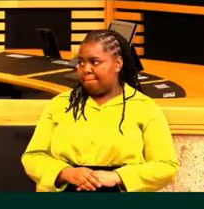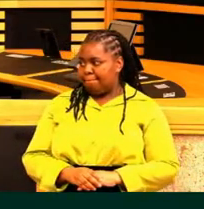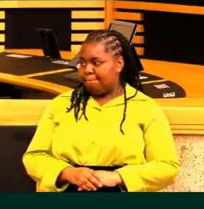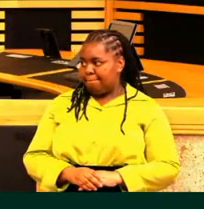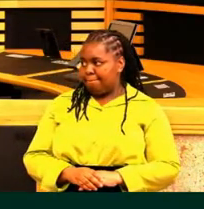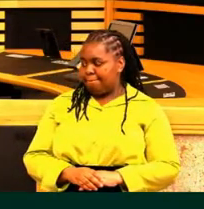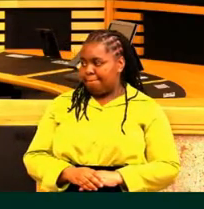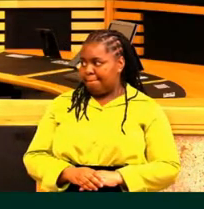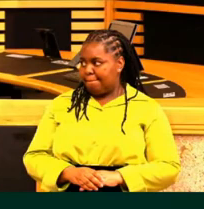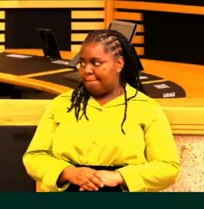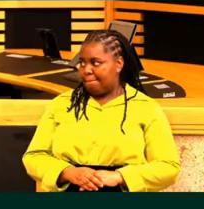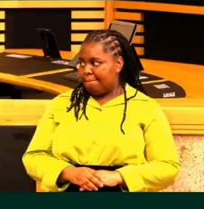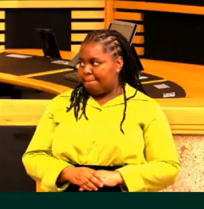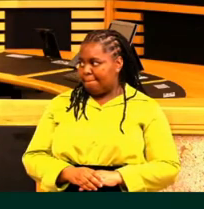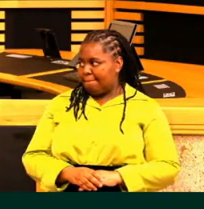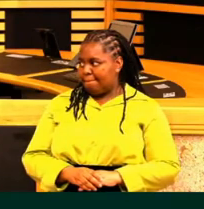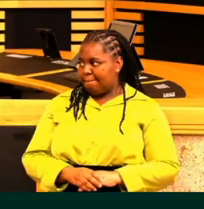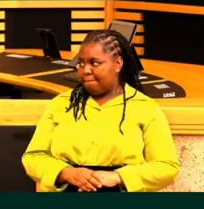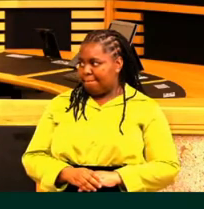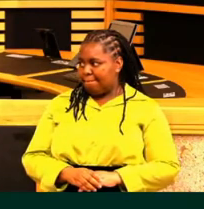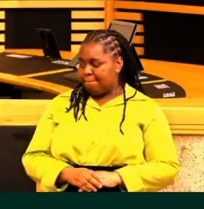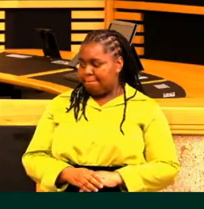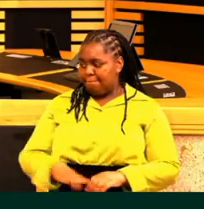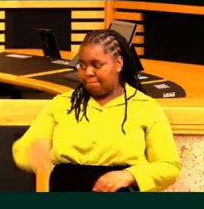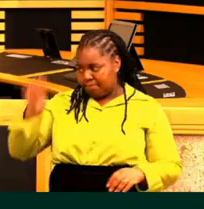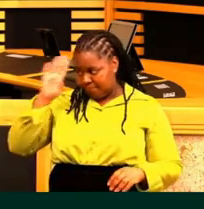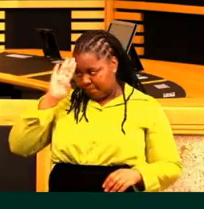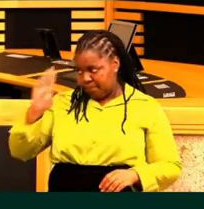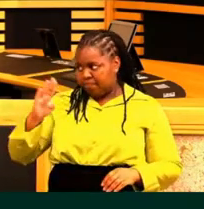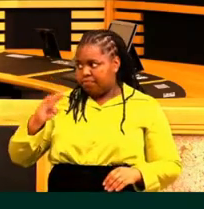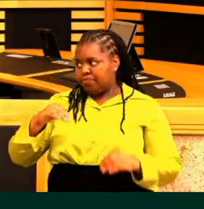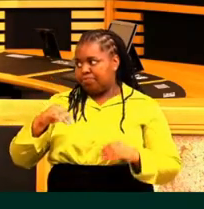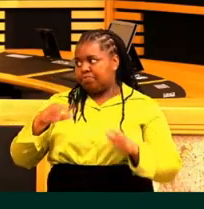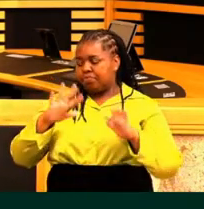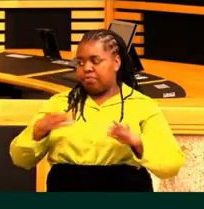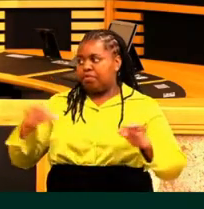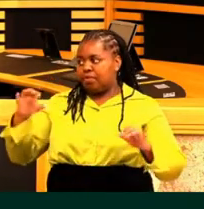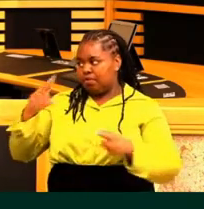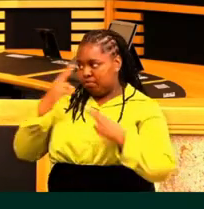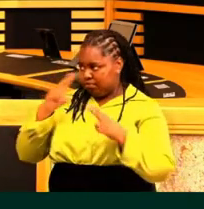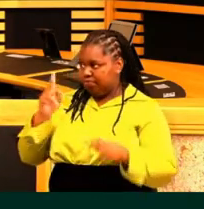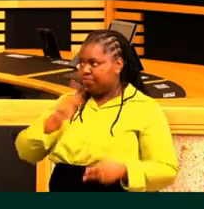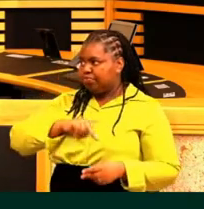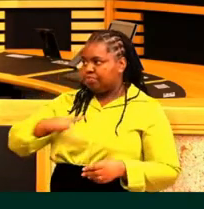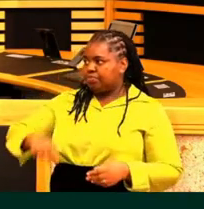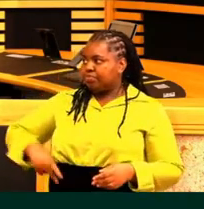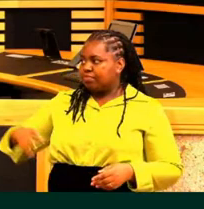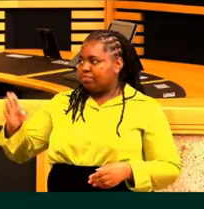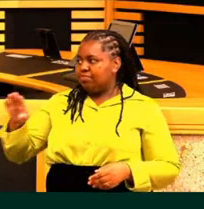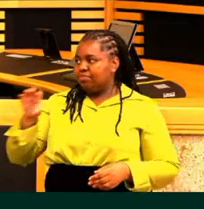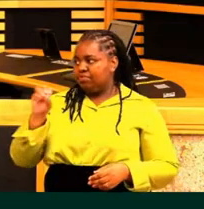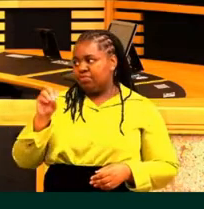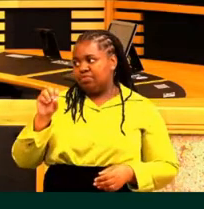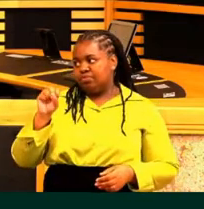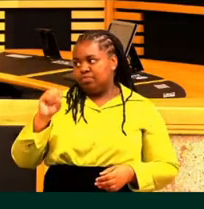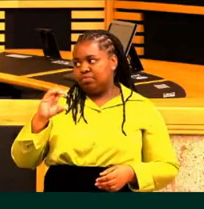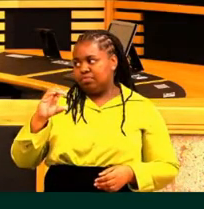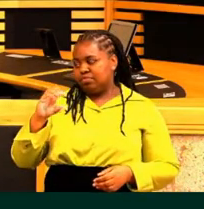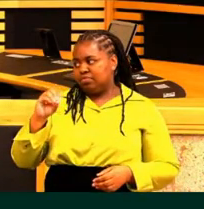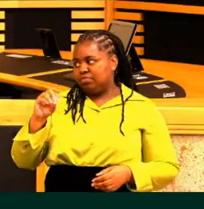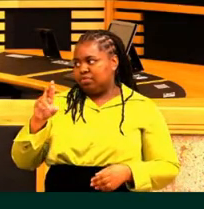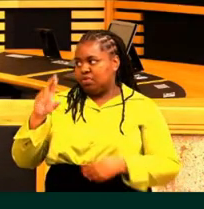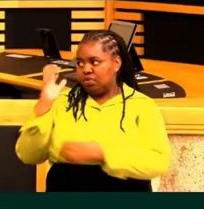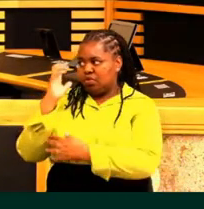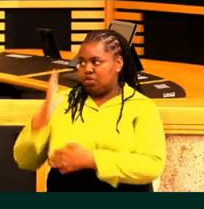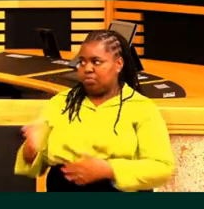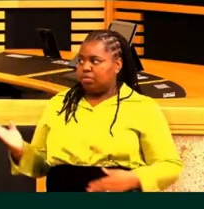the time started remember greetings to the house at large honorable Premier Oscar mabuyani to the